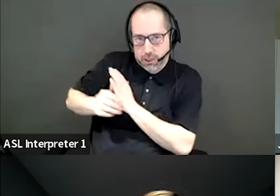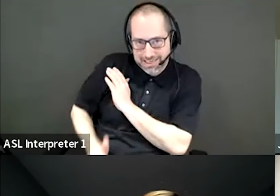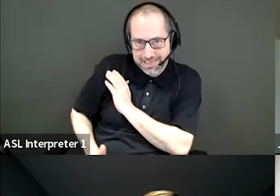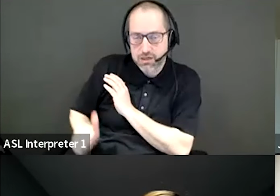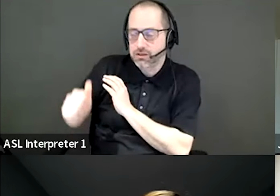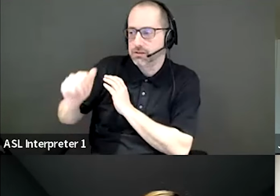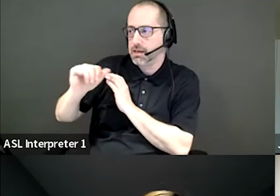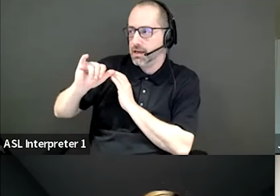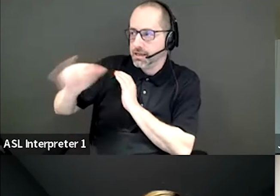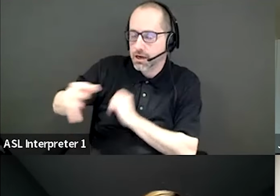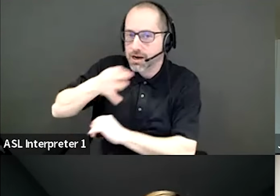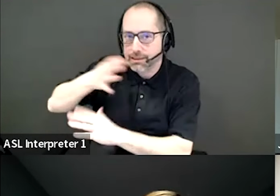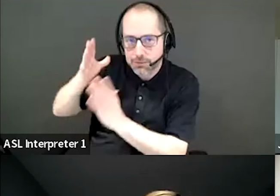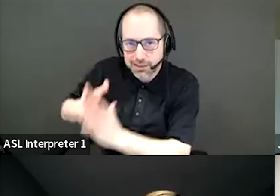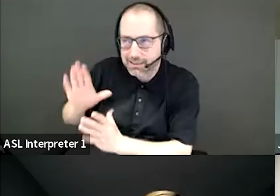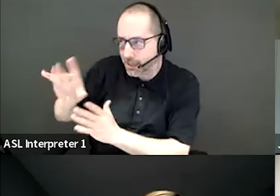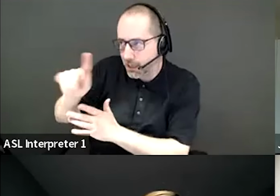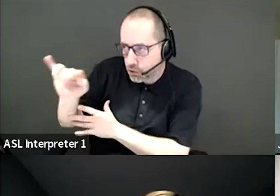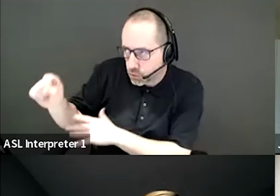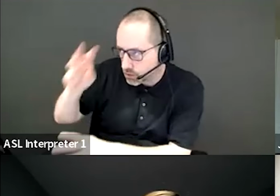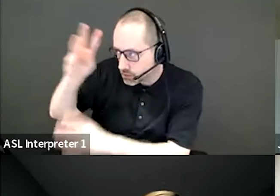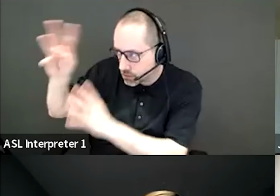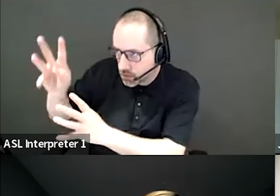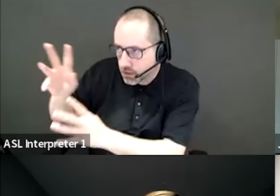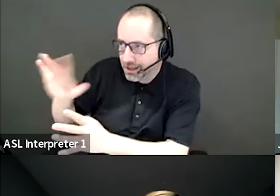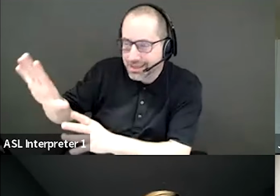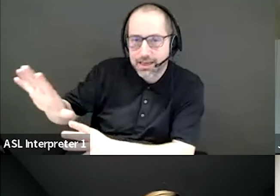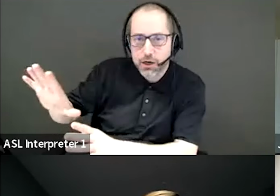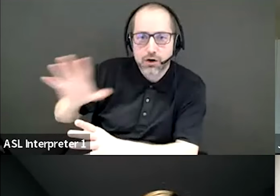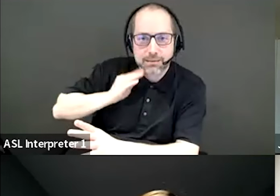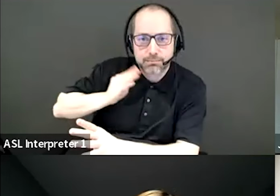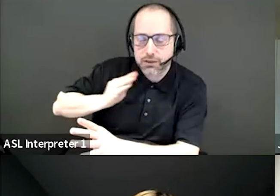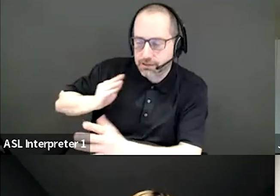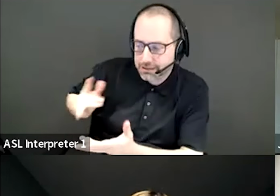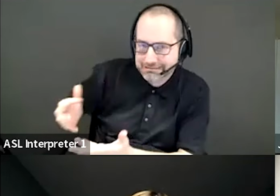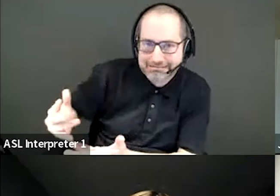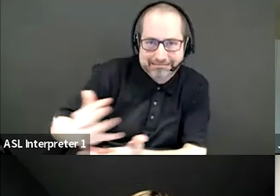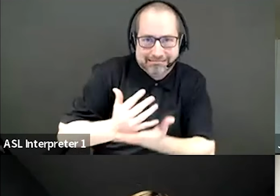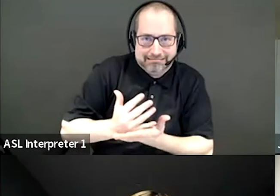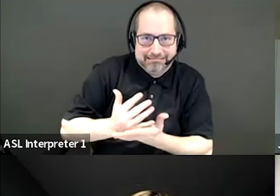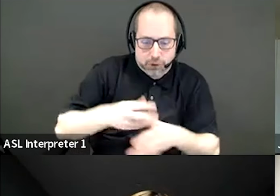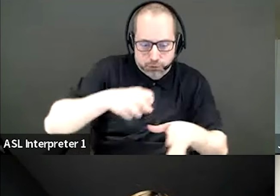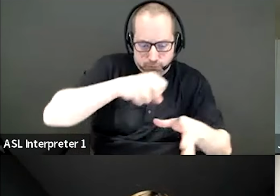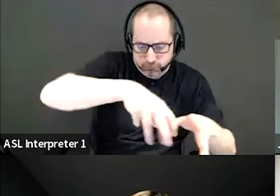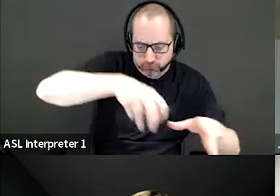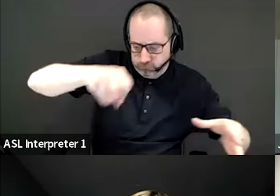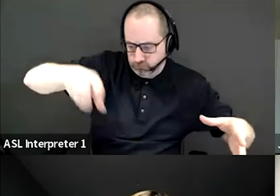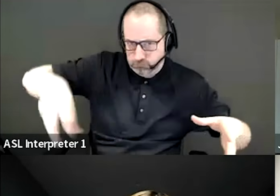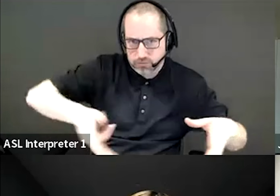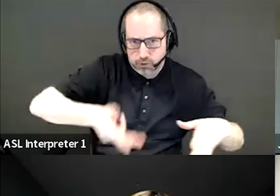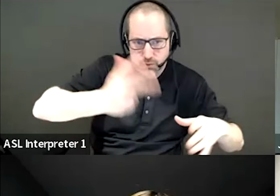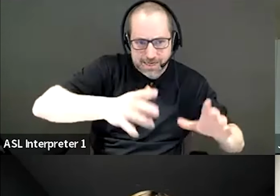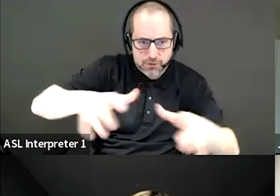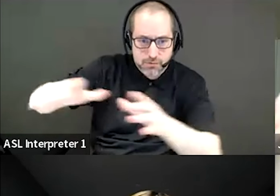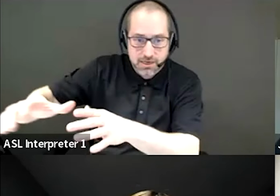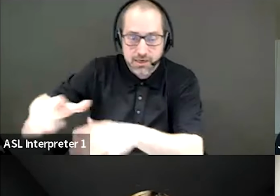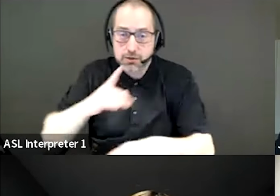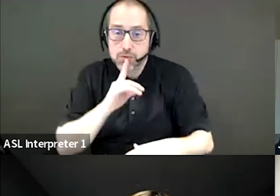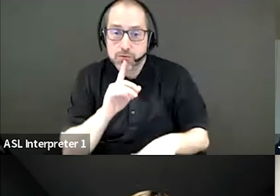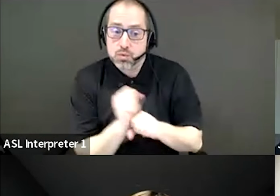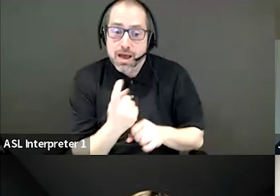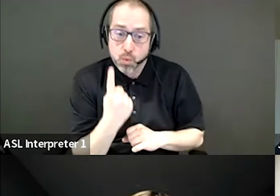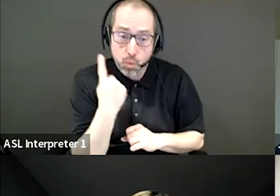tools that resonated for their experience, for their expertise. So there is, I would say there's no one formula